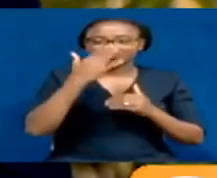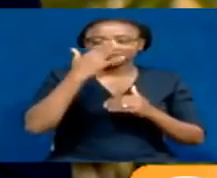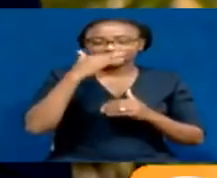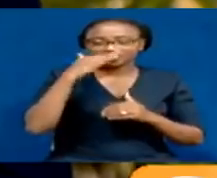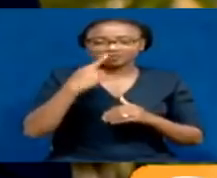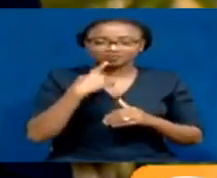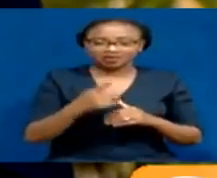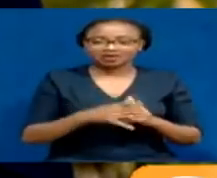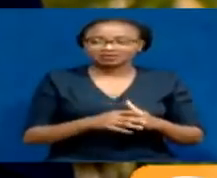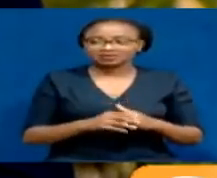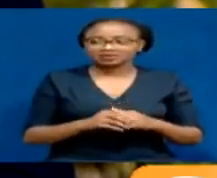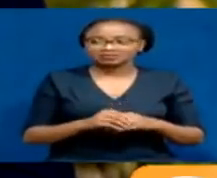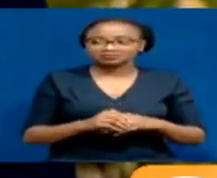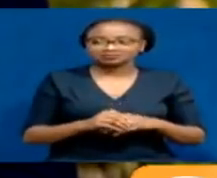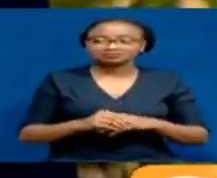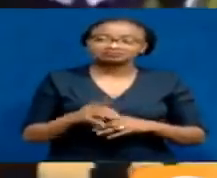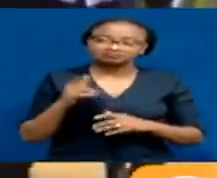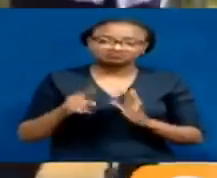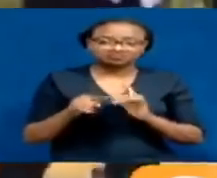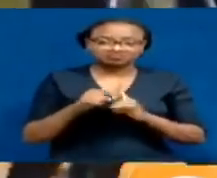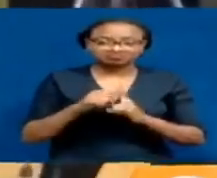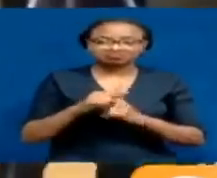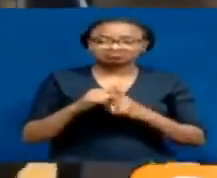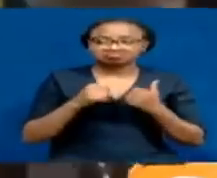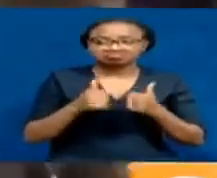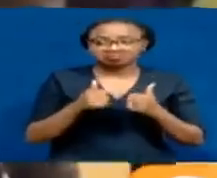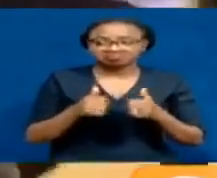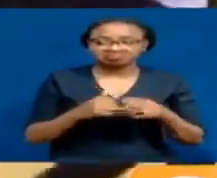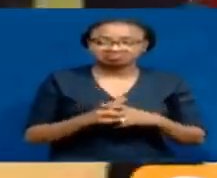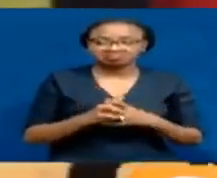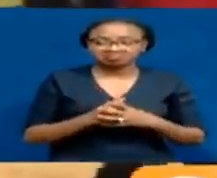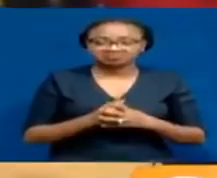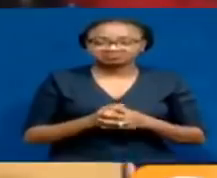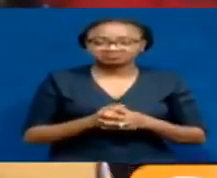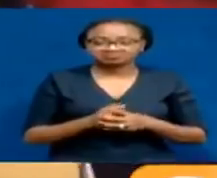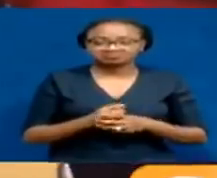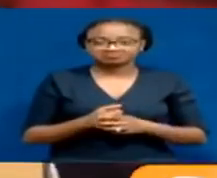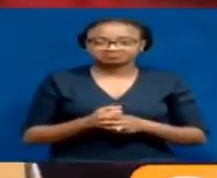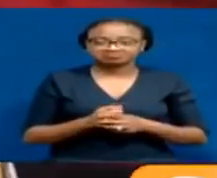whole, positive. And therefore, I would say,